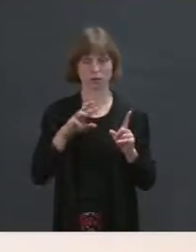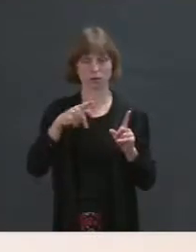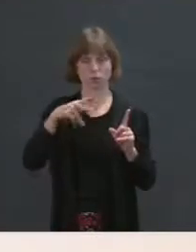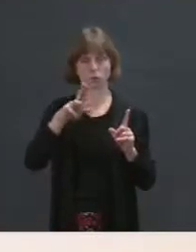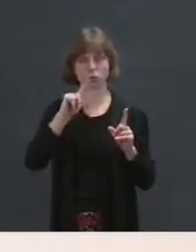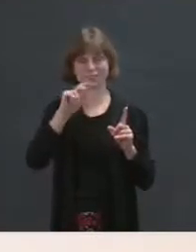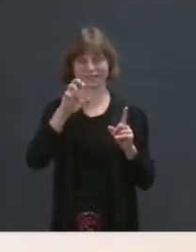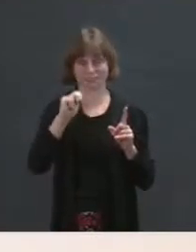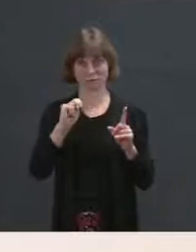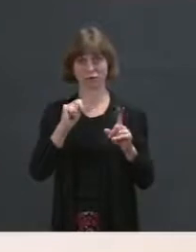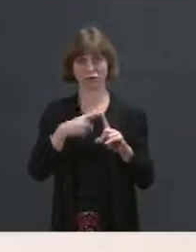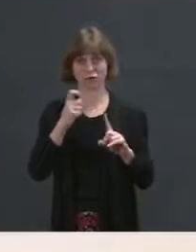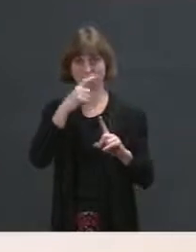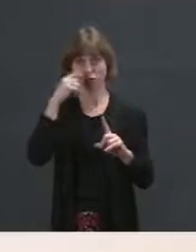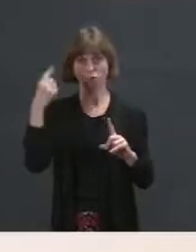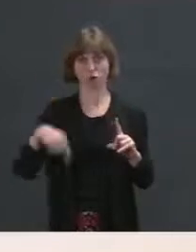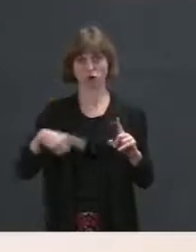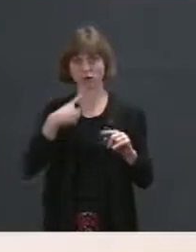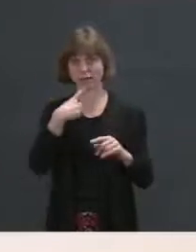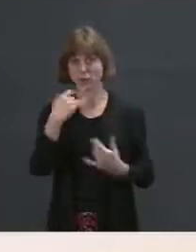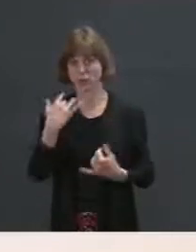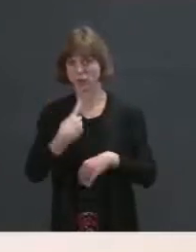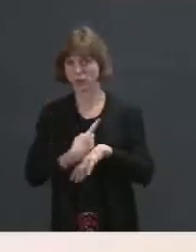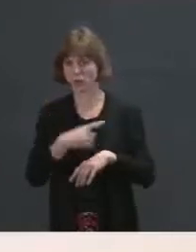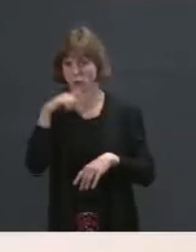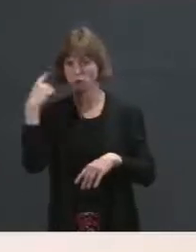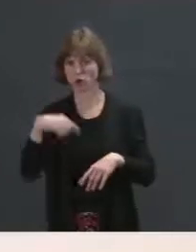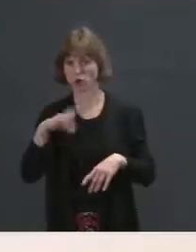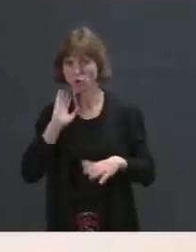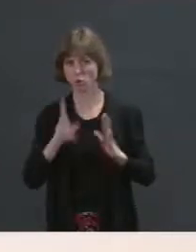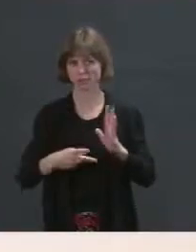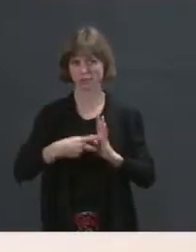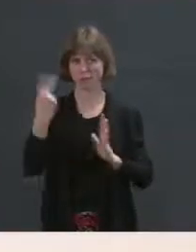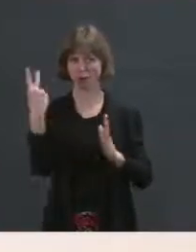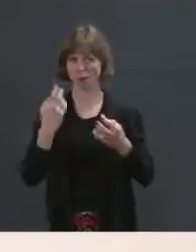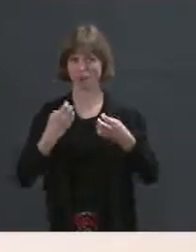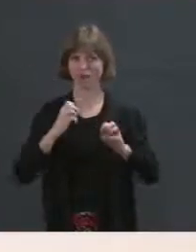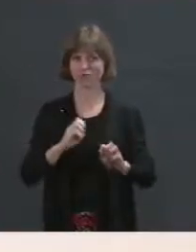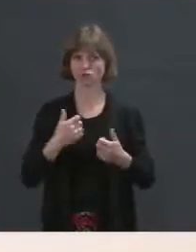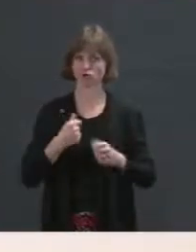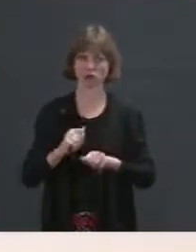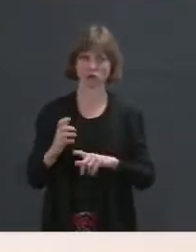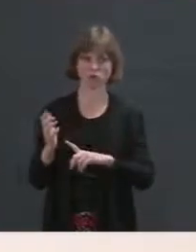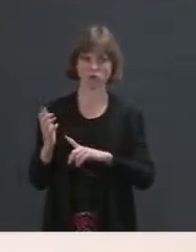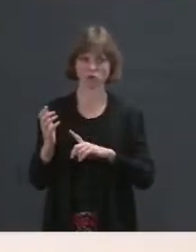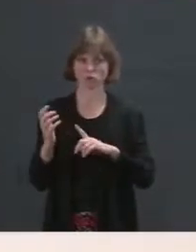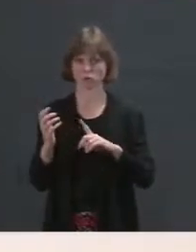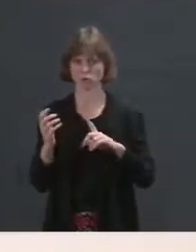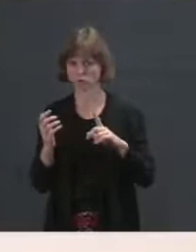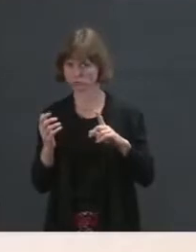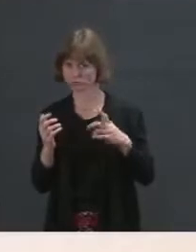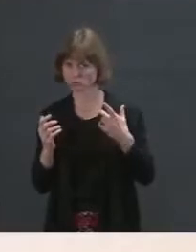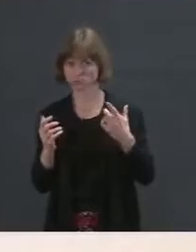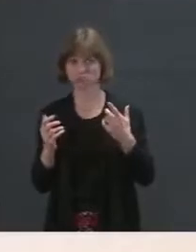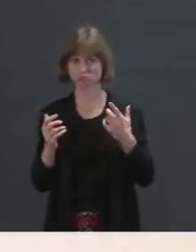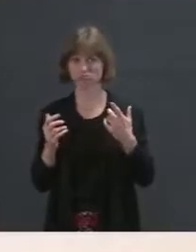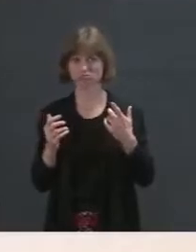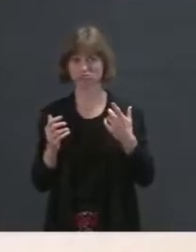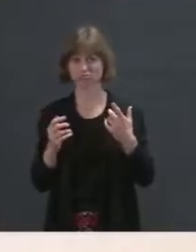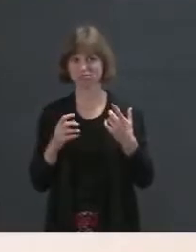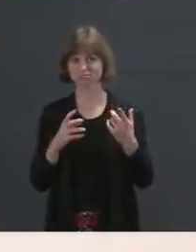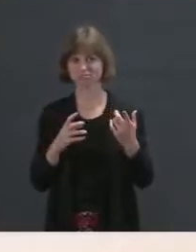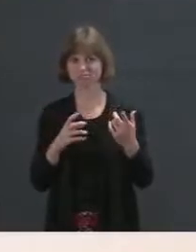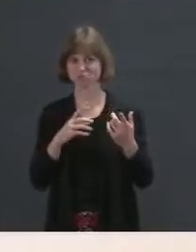that Russia's going to redouble its efforts on opposing foreign powers who he says are basically trying to undermine